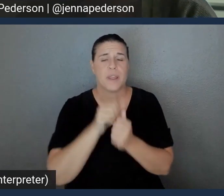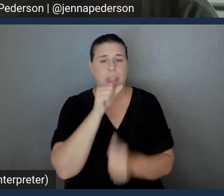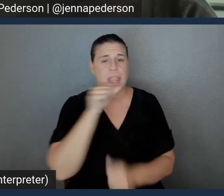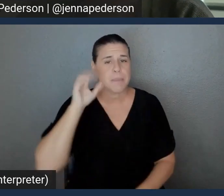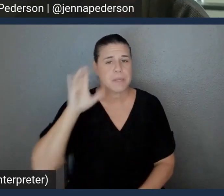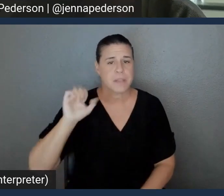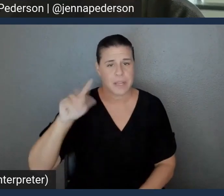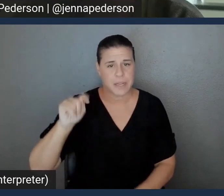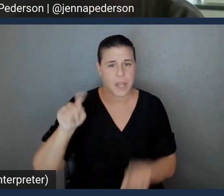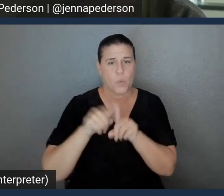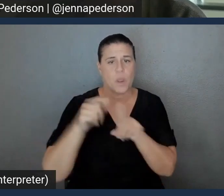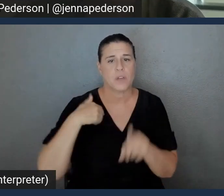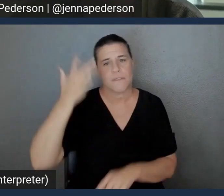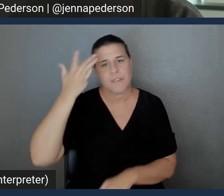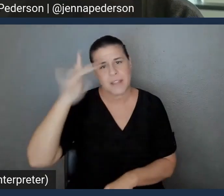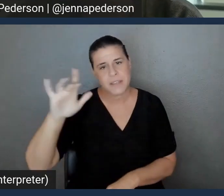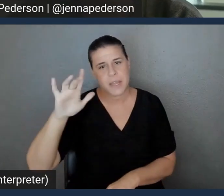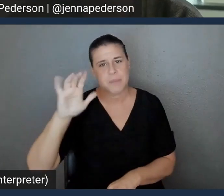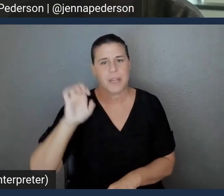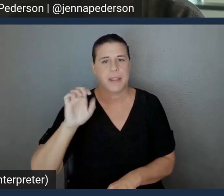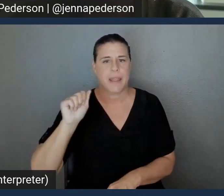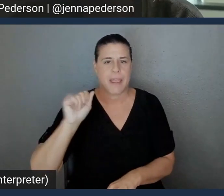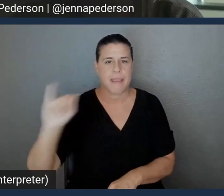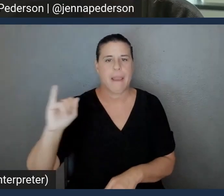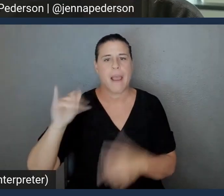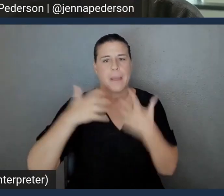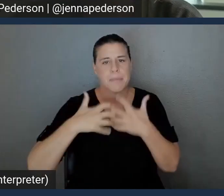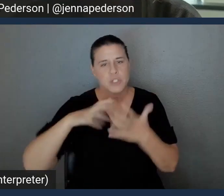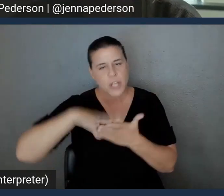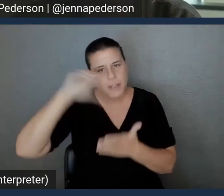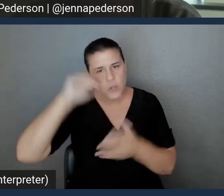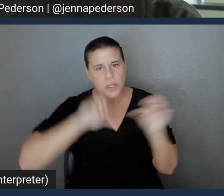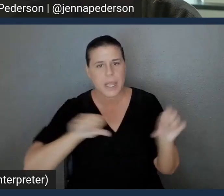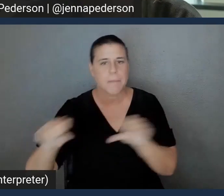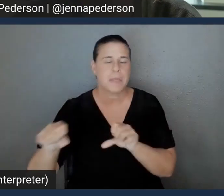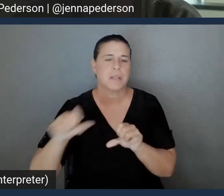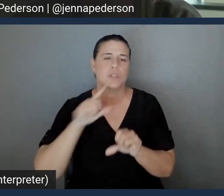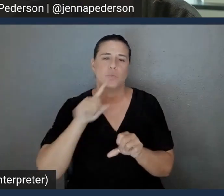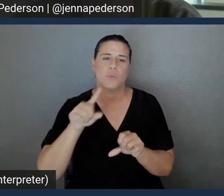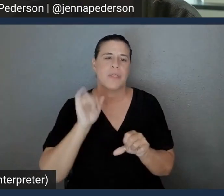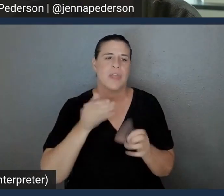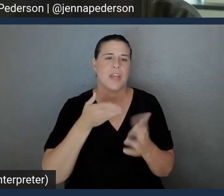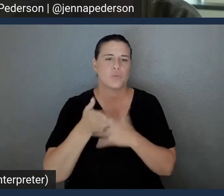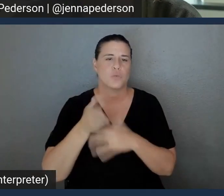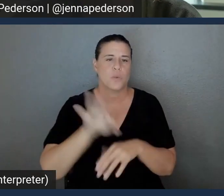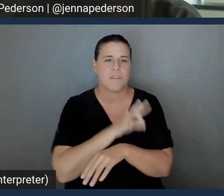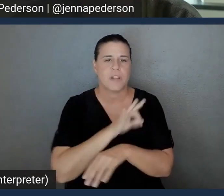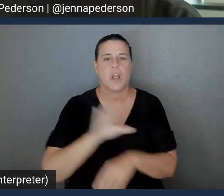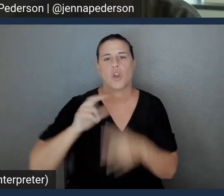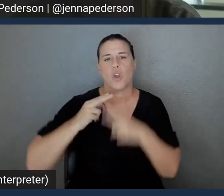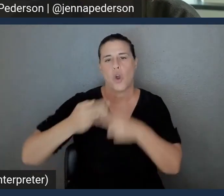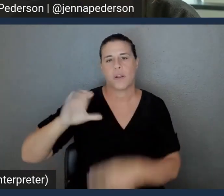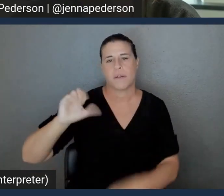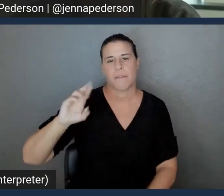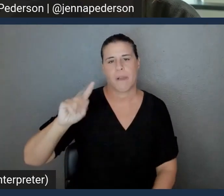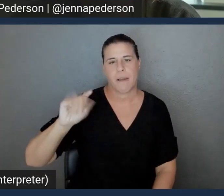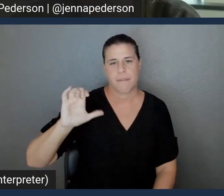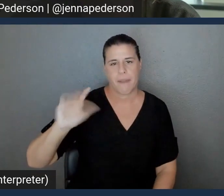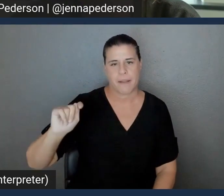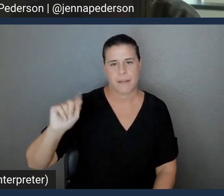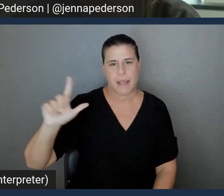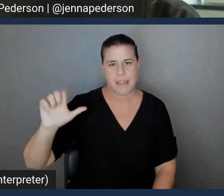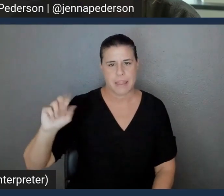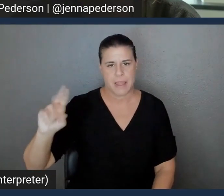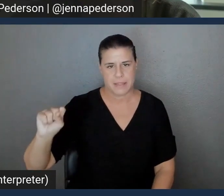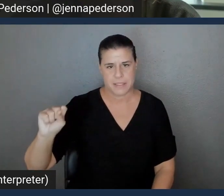had intelligent AI and machine learning capabilities, and this was through a feature called as contact lens, right? So really,